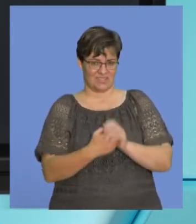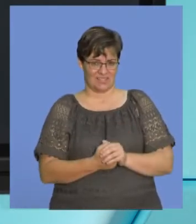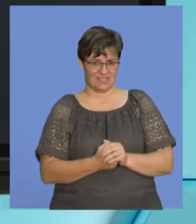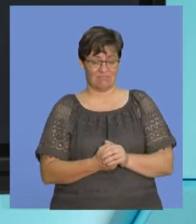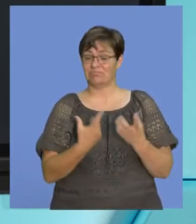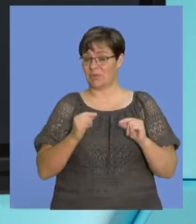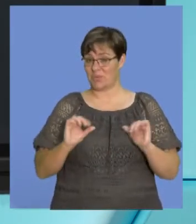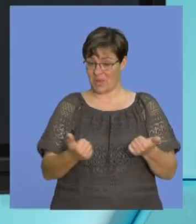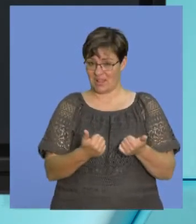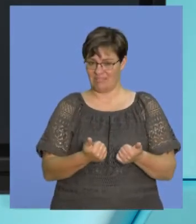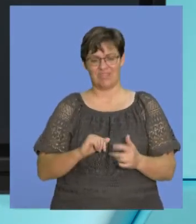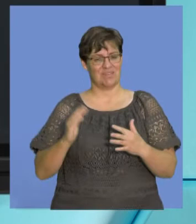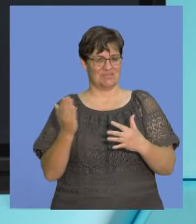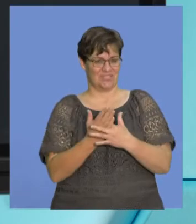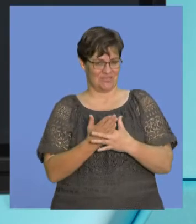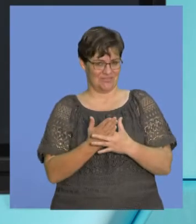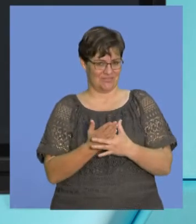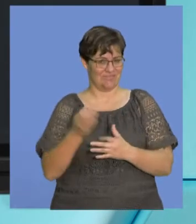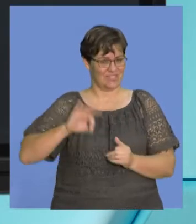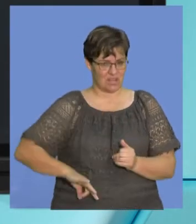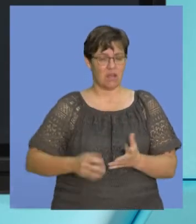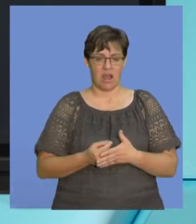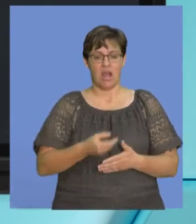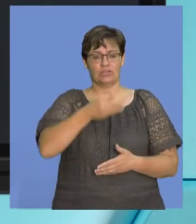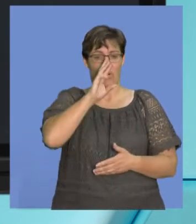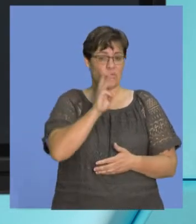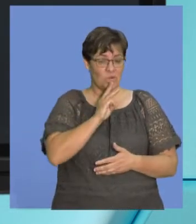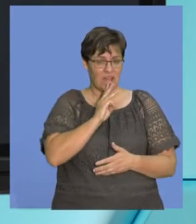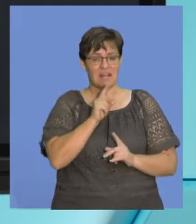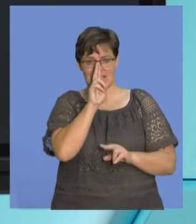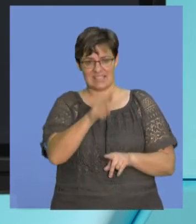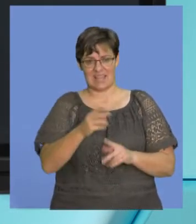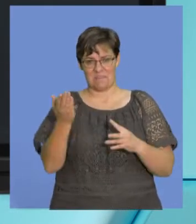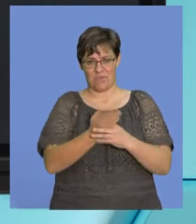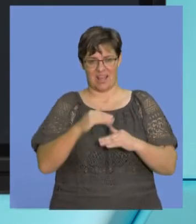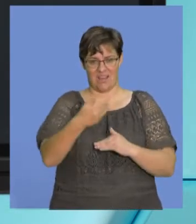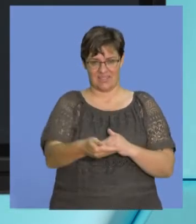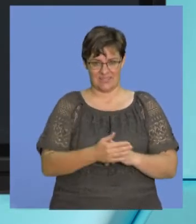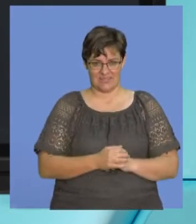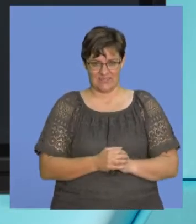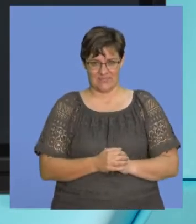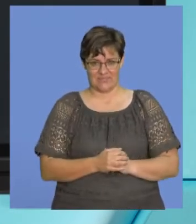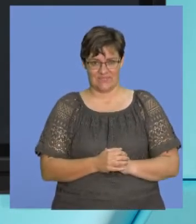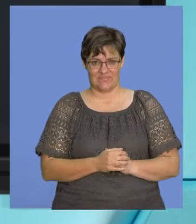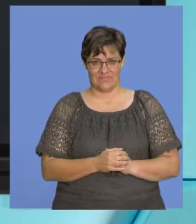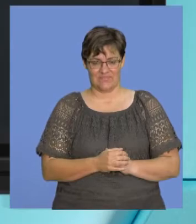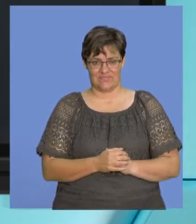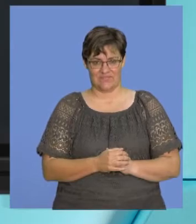with some graphs. So you guys have done well, you deserve a break, let's rehydrate, and I'll see you back at the end of the break.